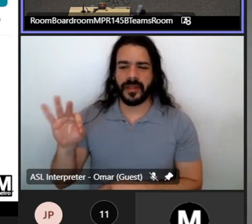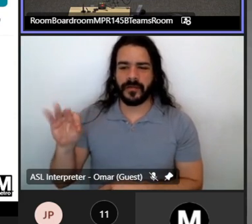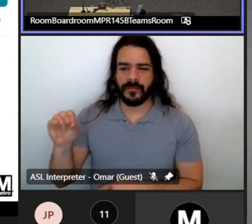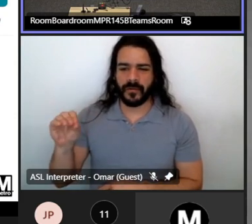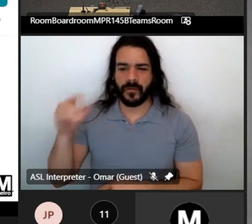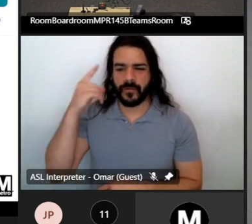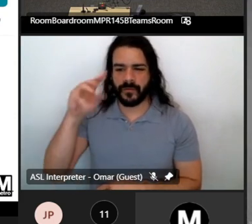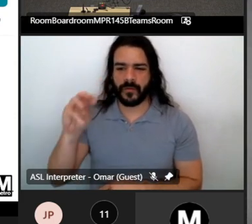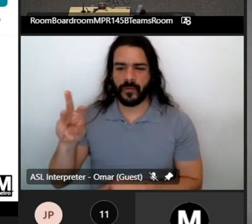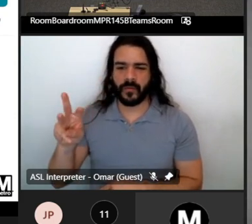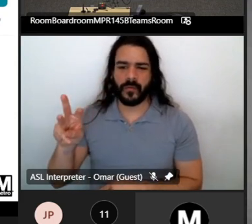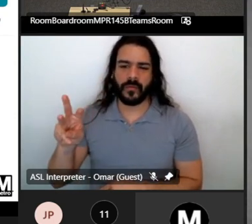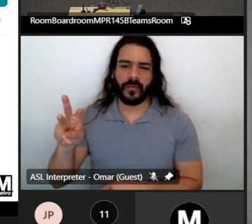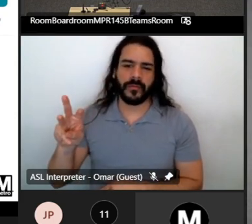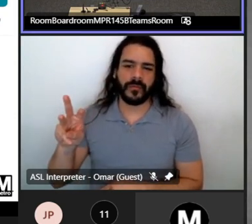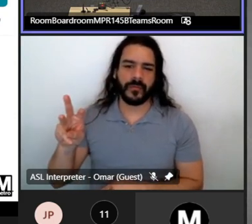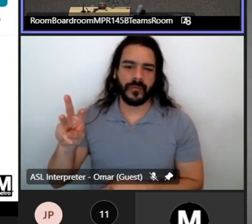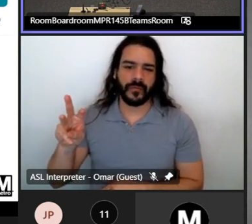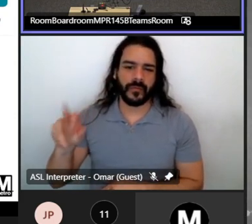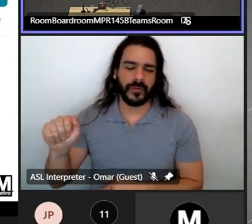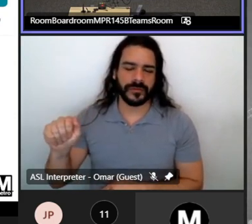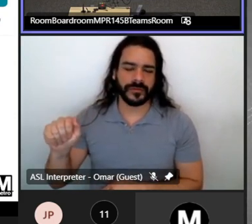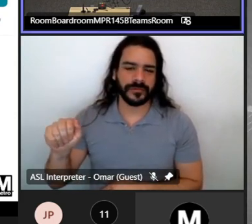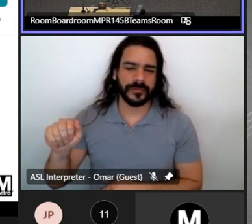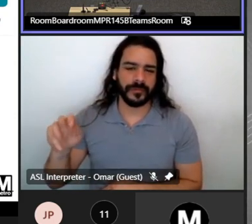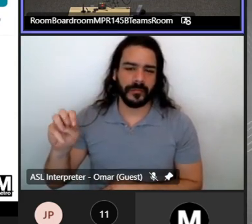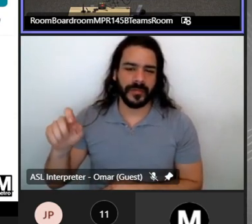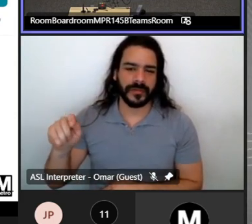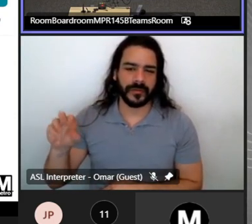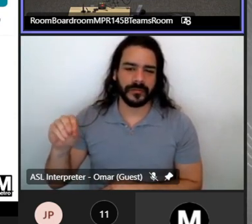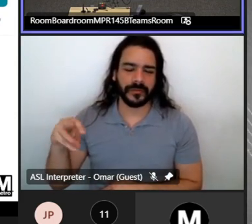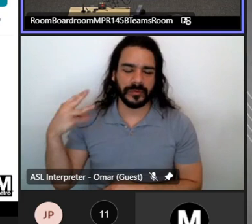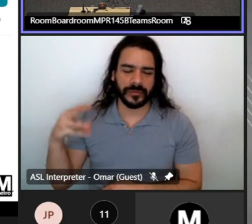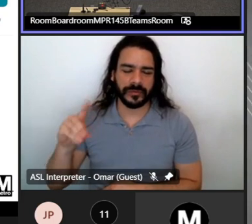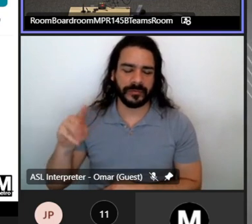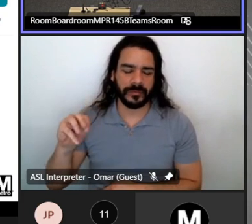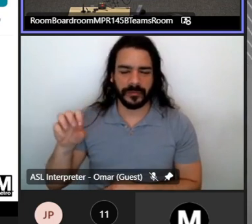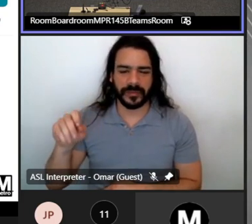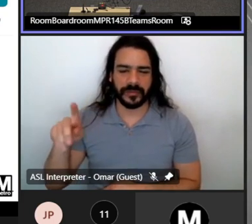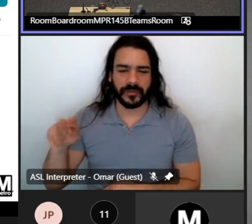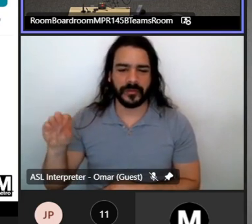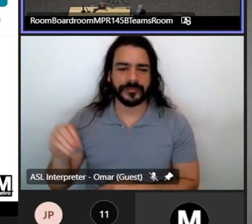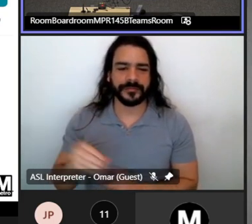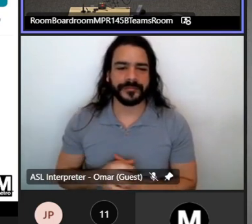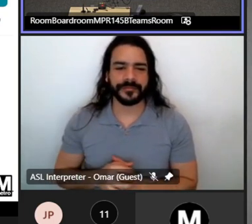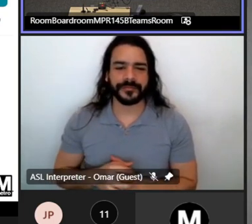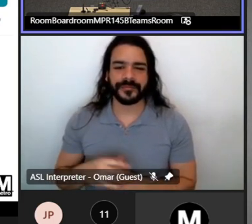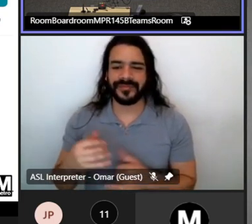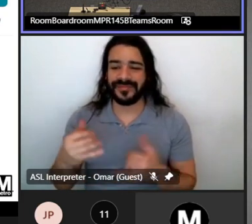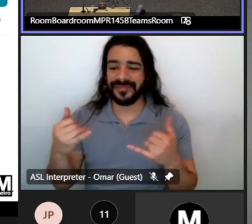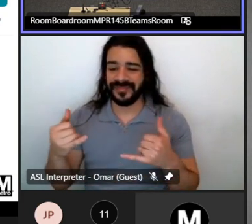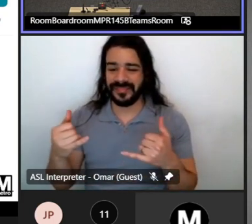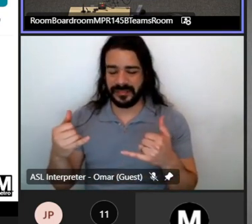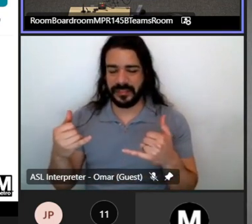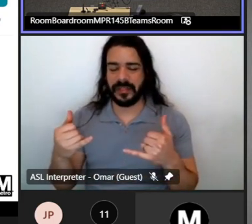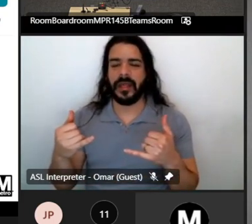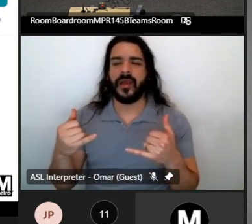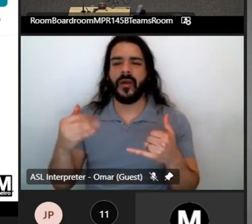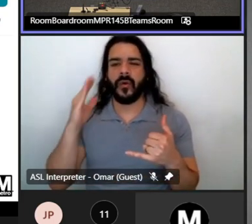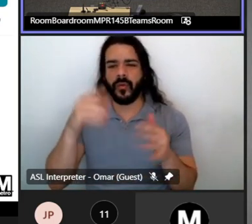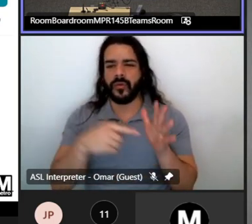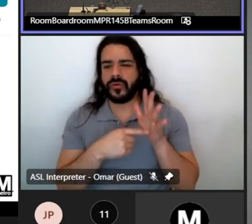Financial Officer and Executive Vice President here at the Washington Metro. This evening, I'll share with you an overview of the